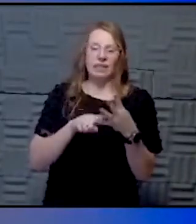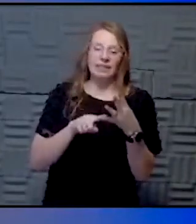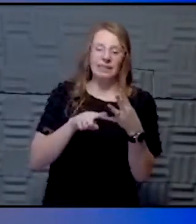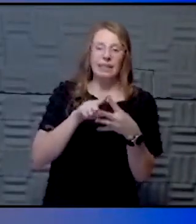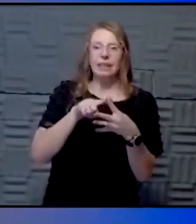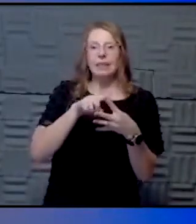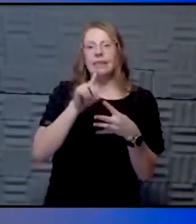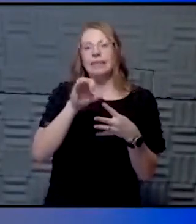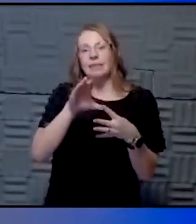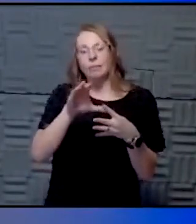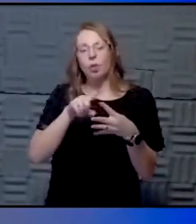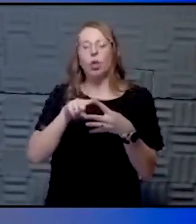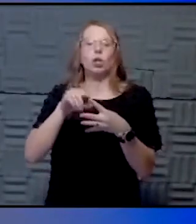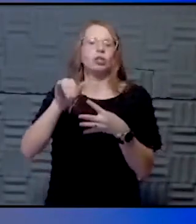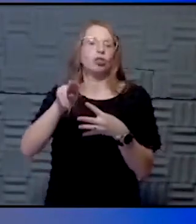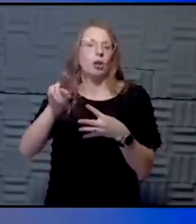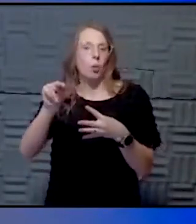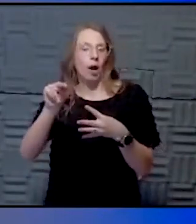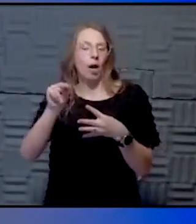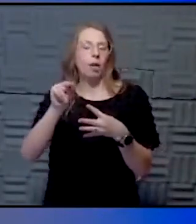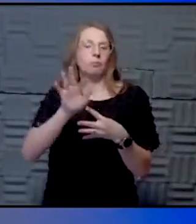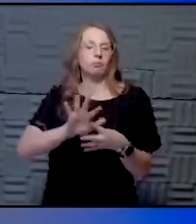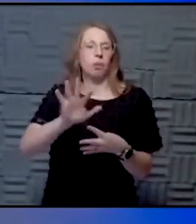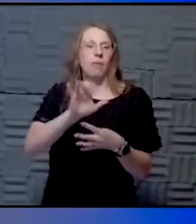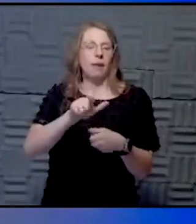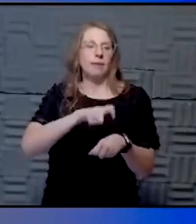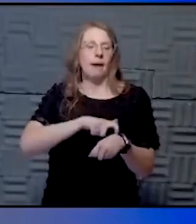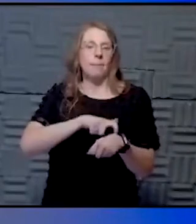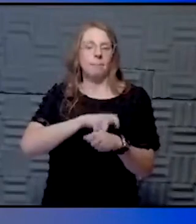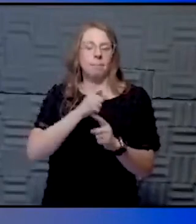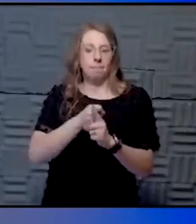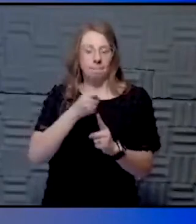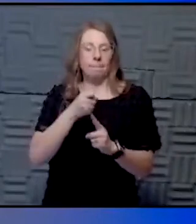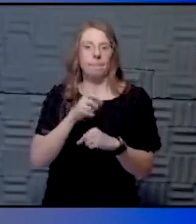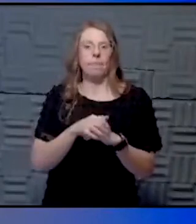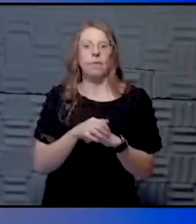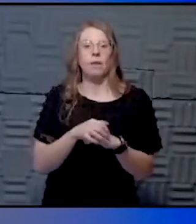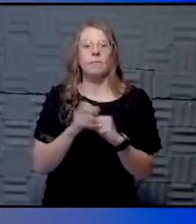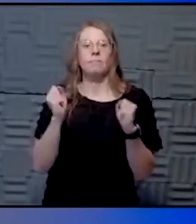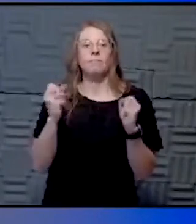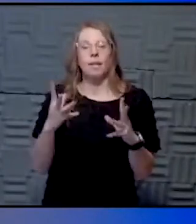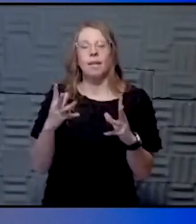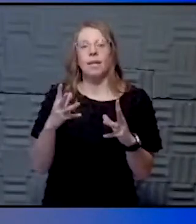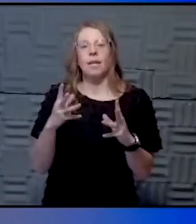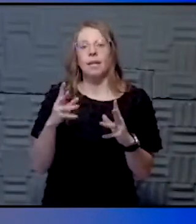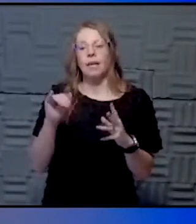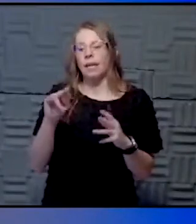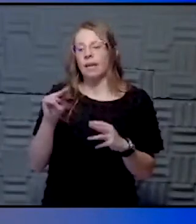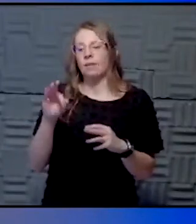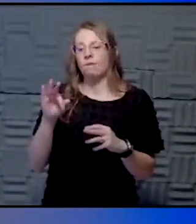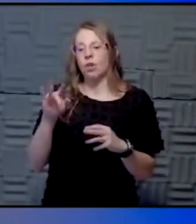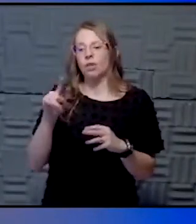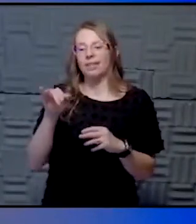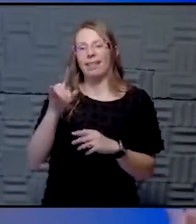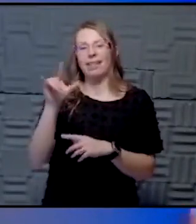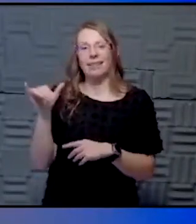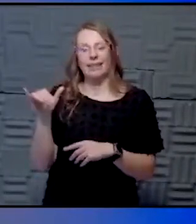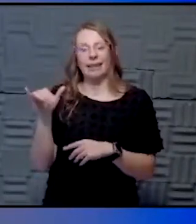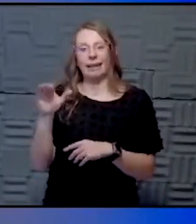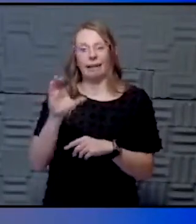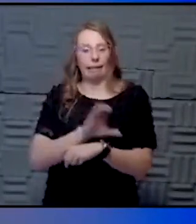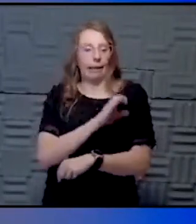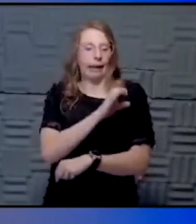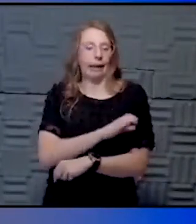and January, and that would be about that time. And then in addition, a lot of infertility clinics sort of shut down as well, so we didn't have those people